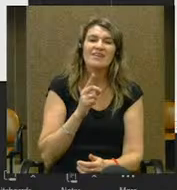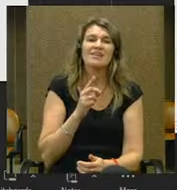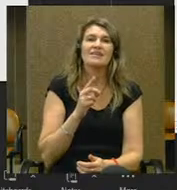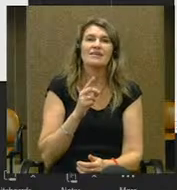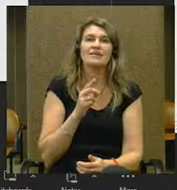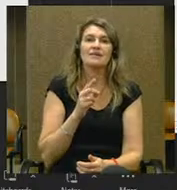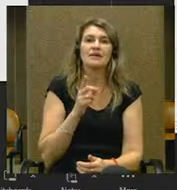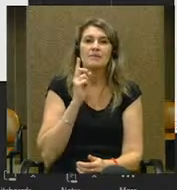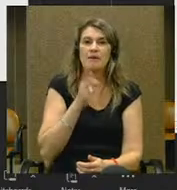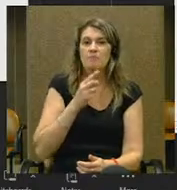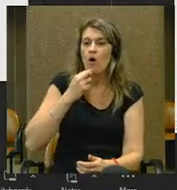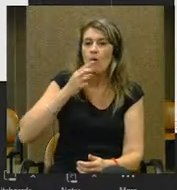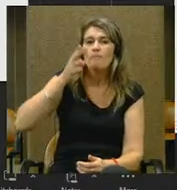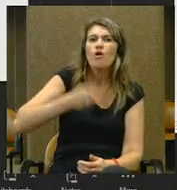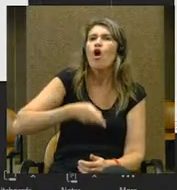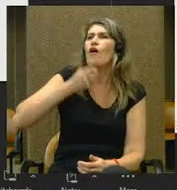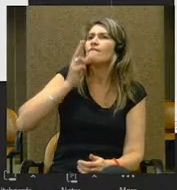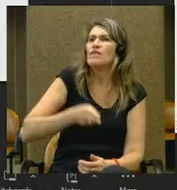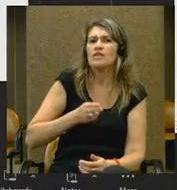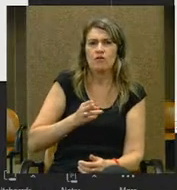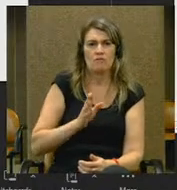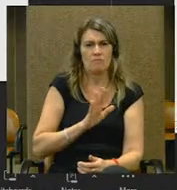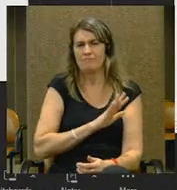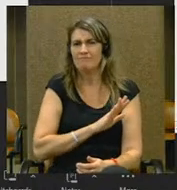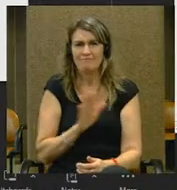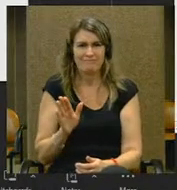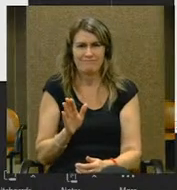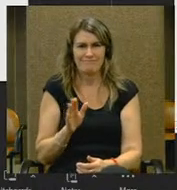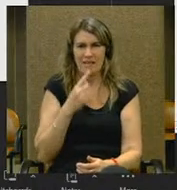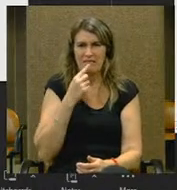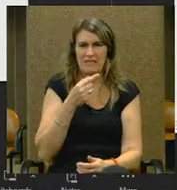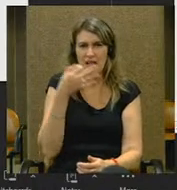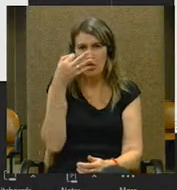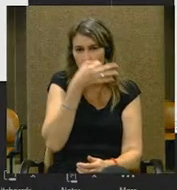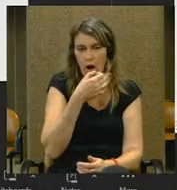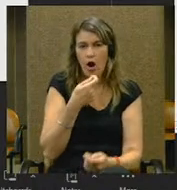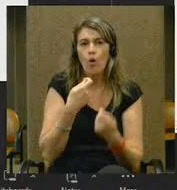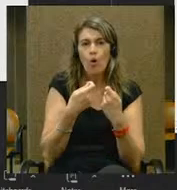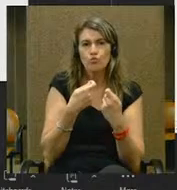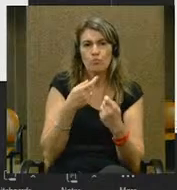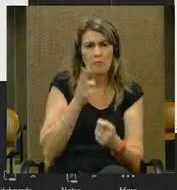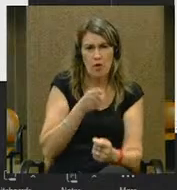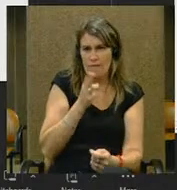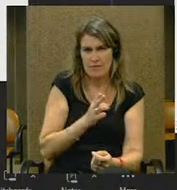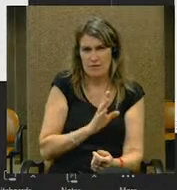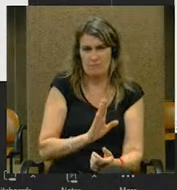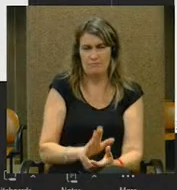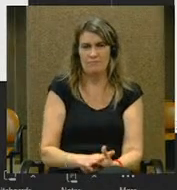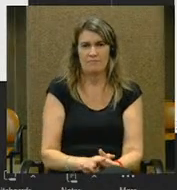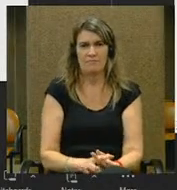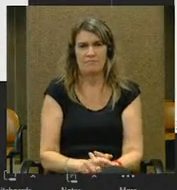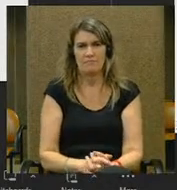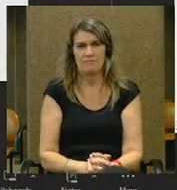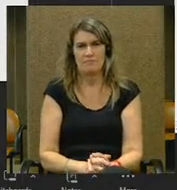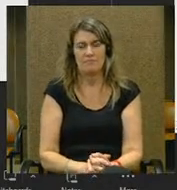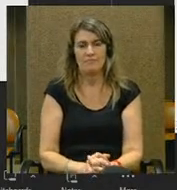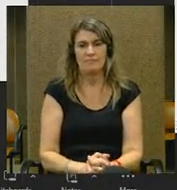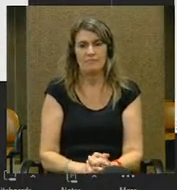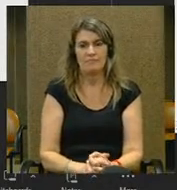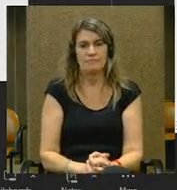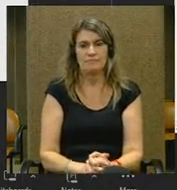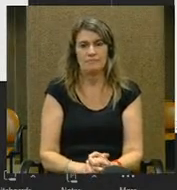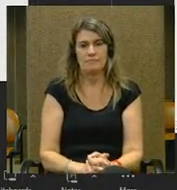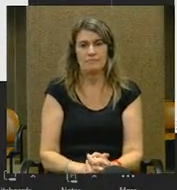of all psychoactive substances. And this is where my hat goes off to Uruguay as the first country in the